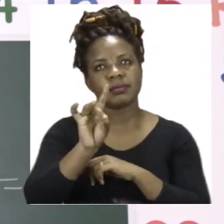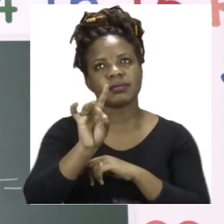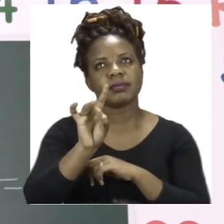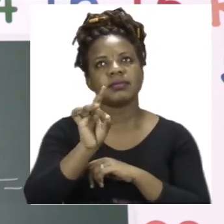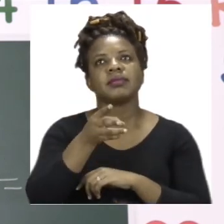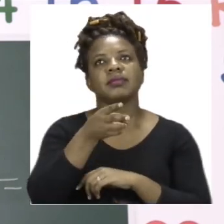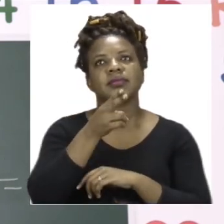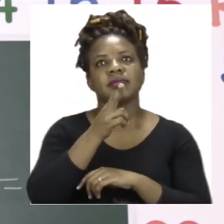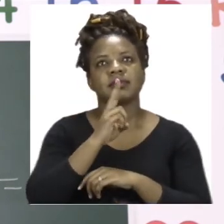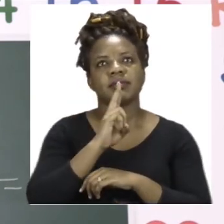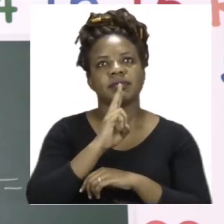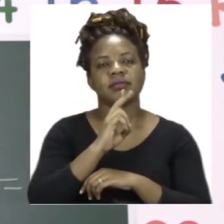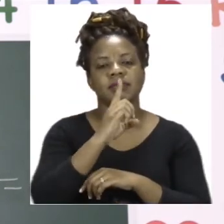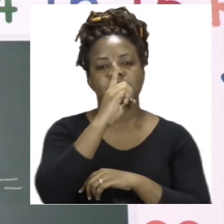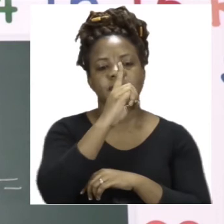10 + 8 = 18.